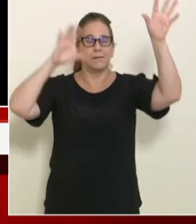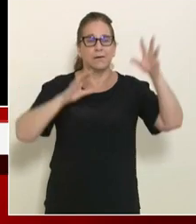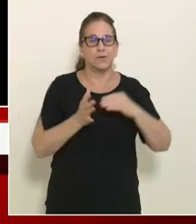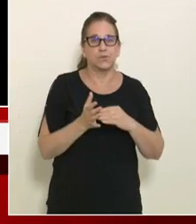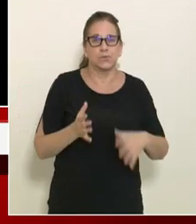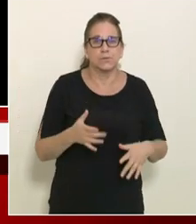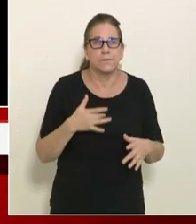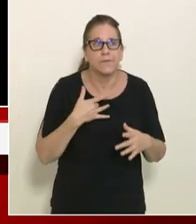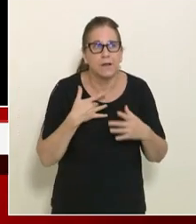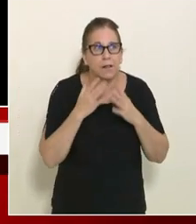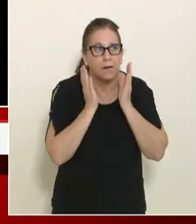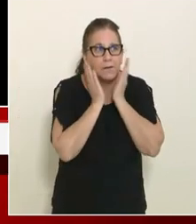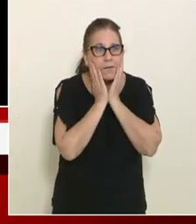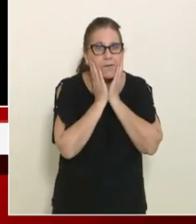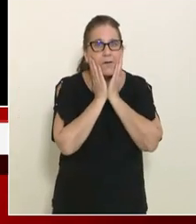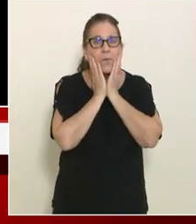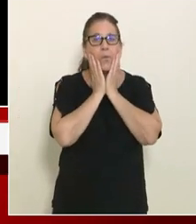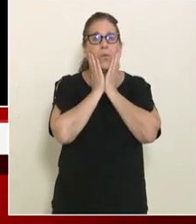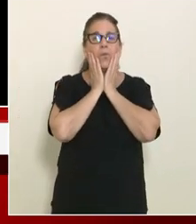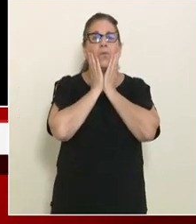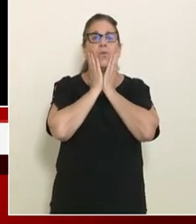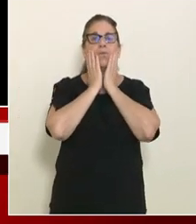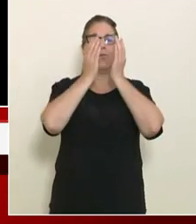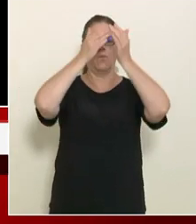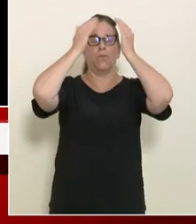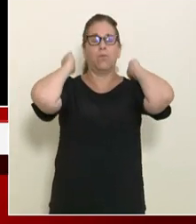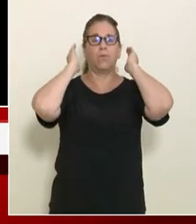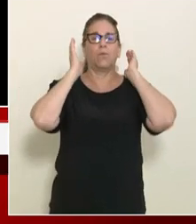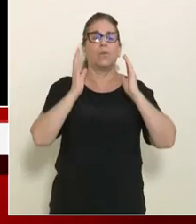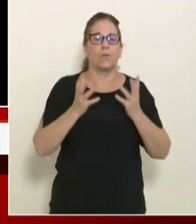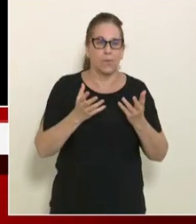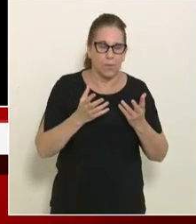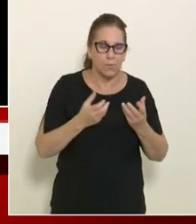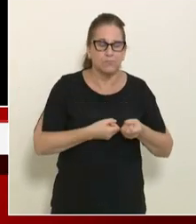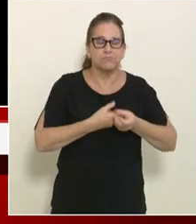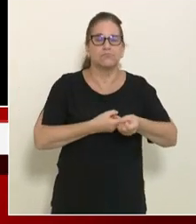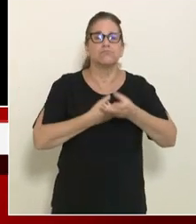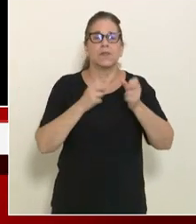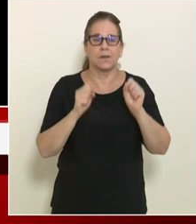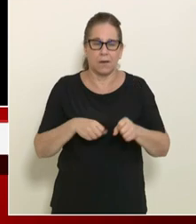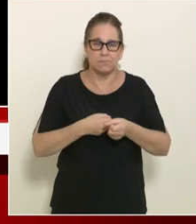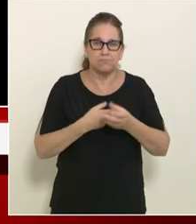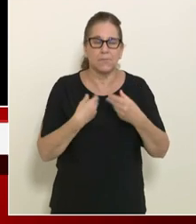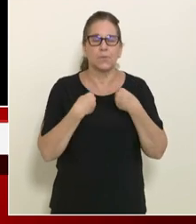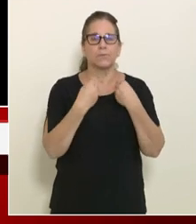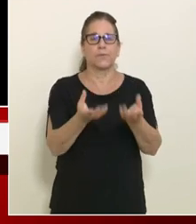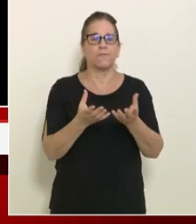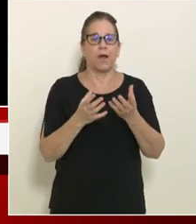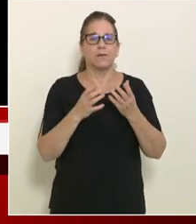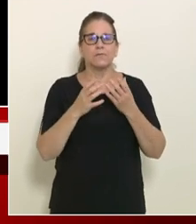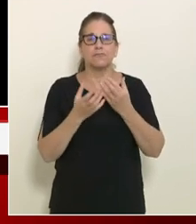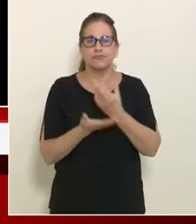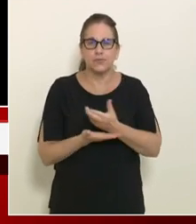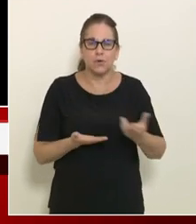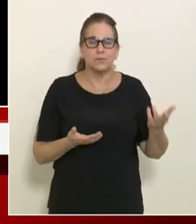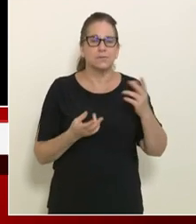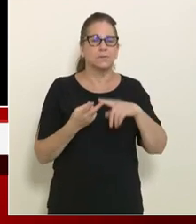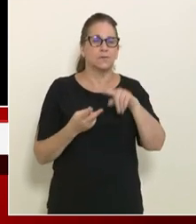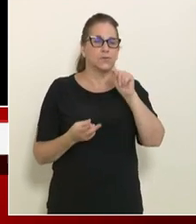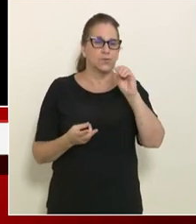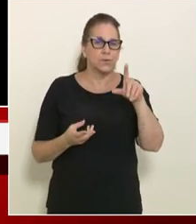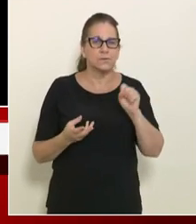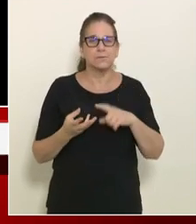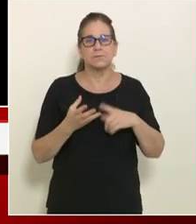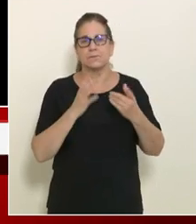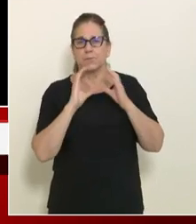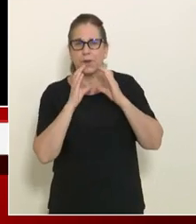that our teachers have worked on throughout the summer in preparation for this school year. We had over 200 teachers come in